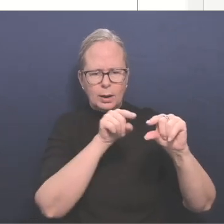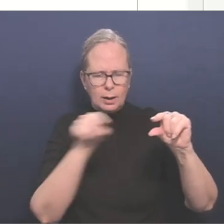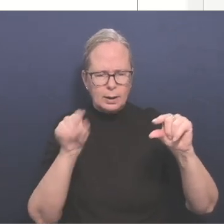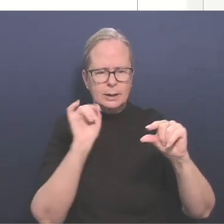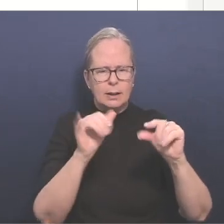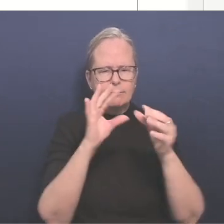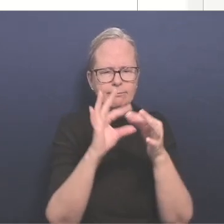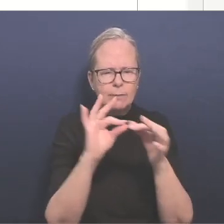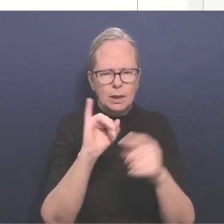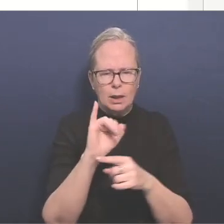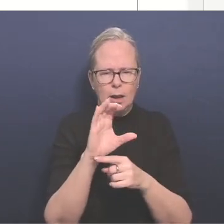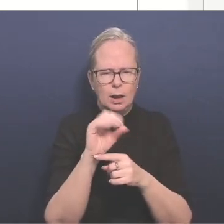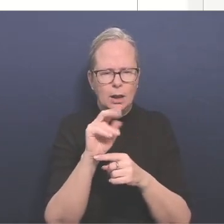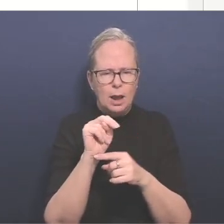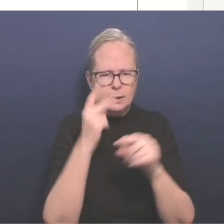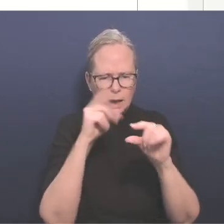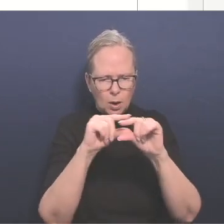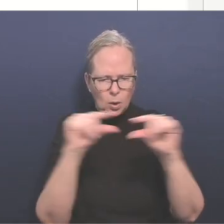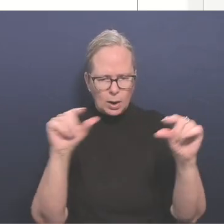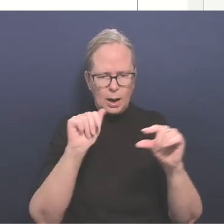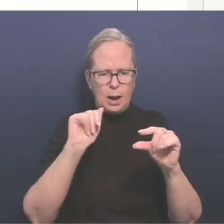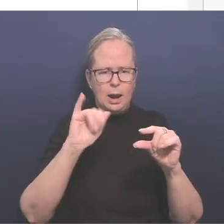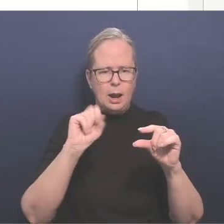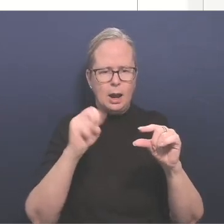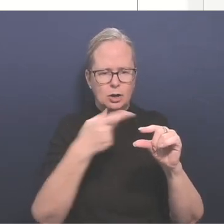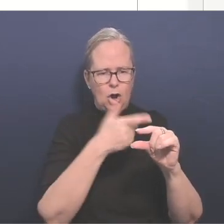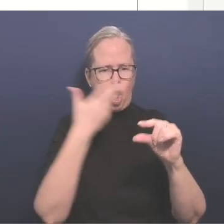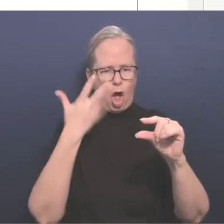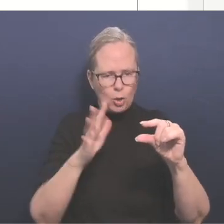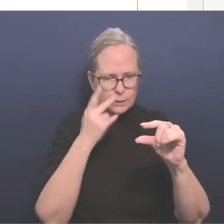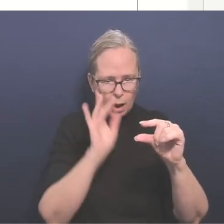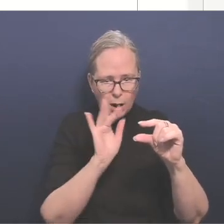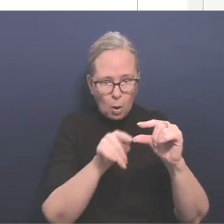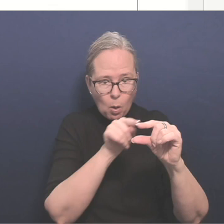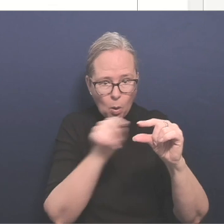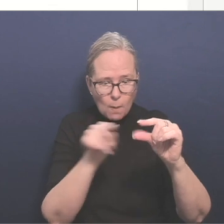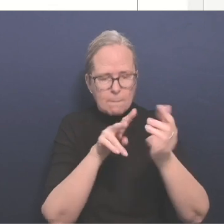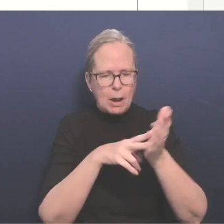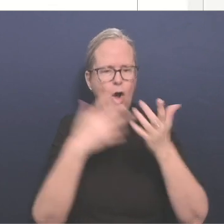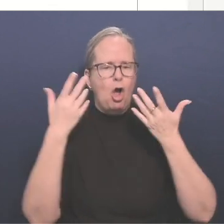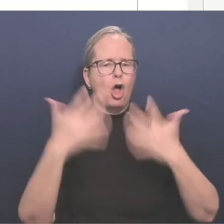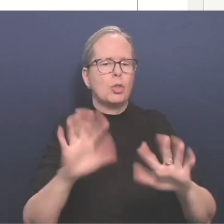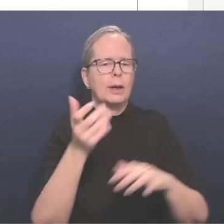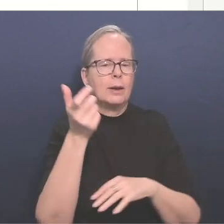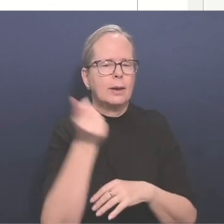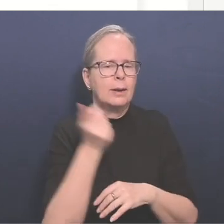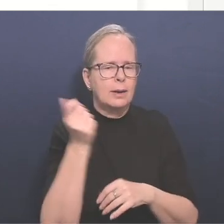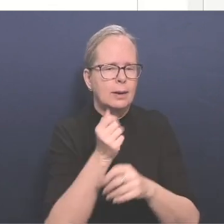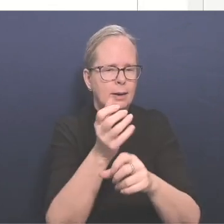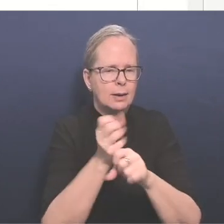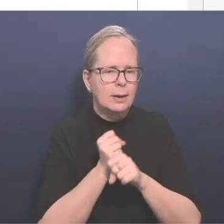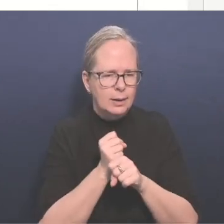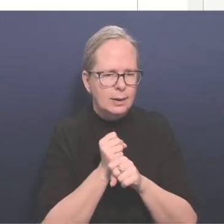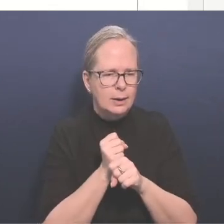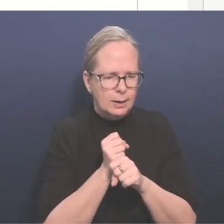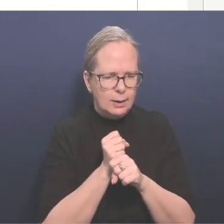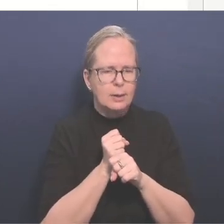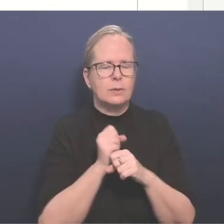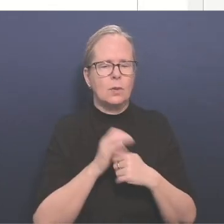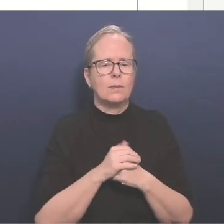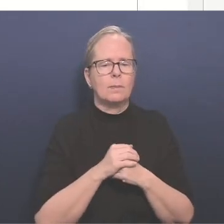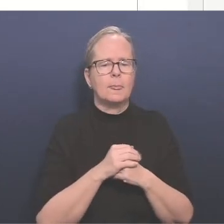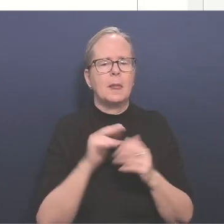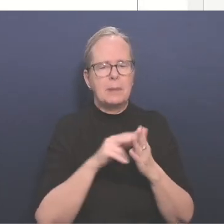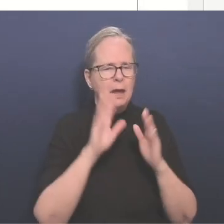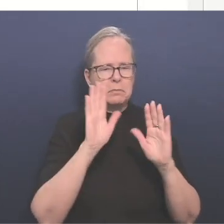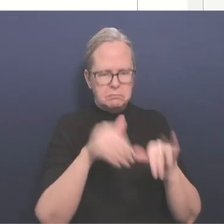So for this, because she's looking for a job, I would prioritize this as high. Then something else